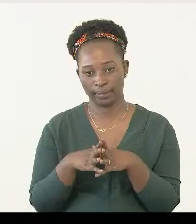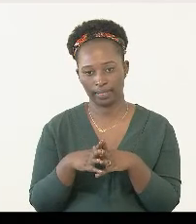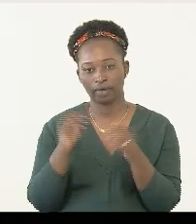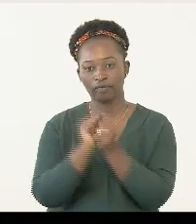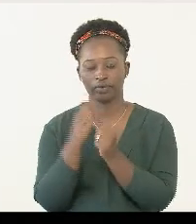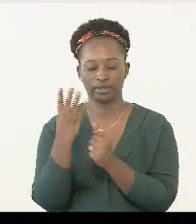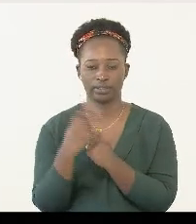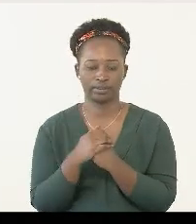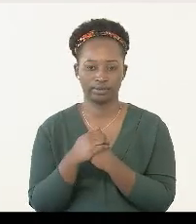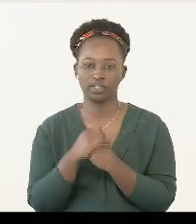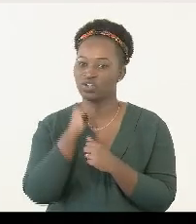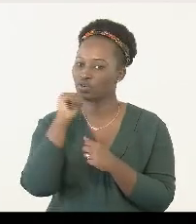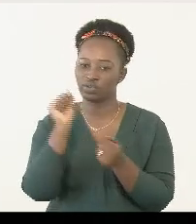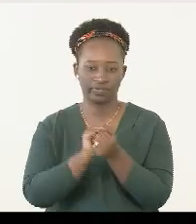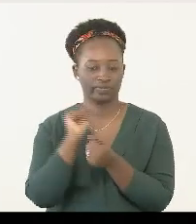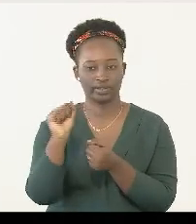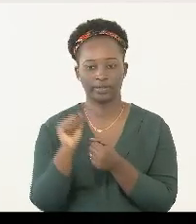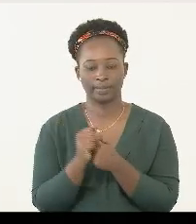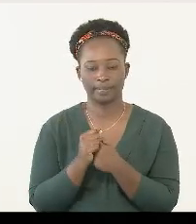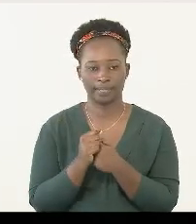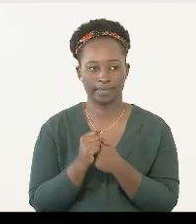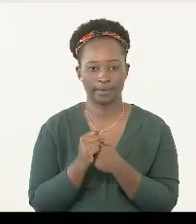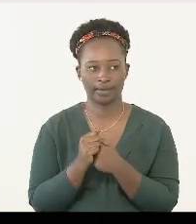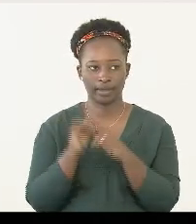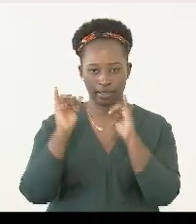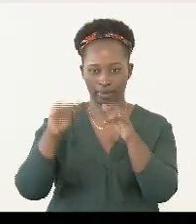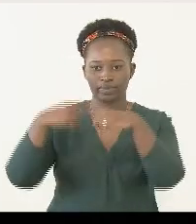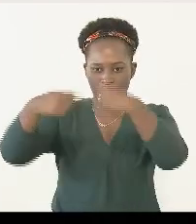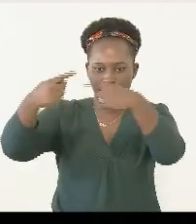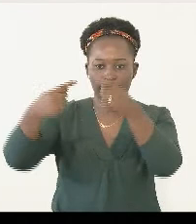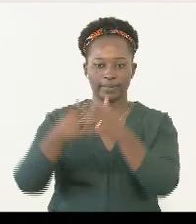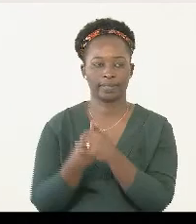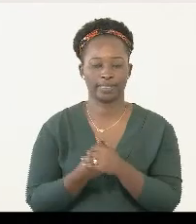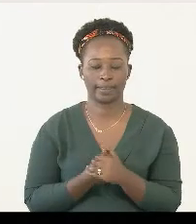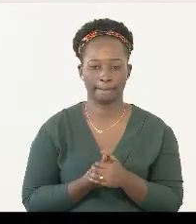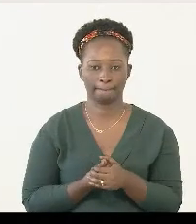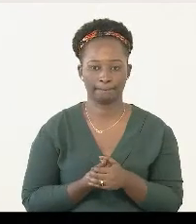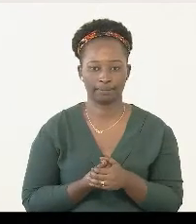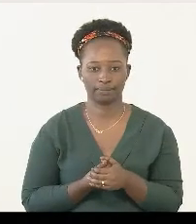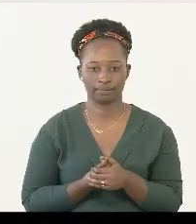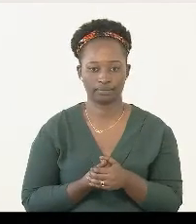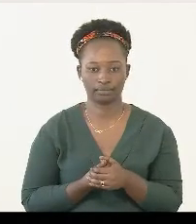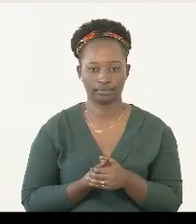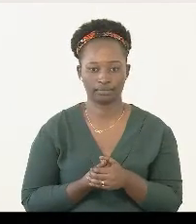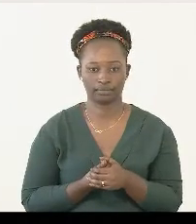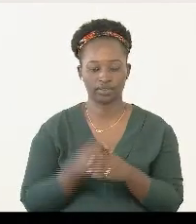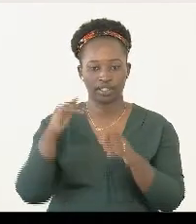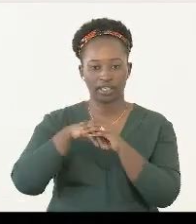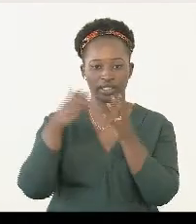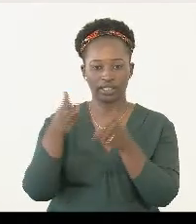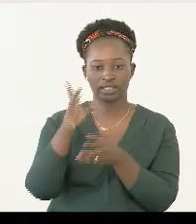14. No 15 to be able to go up, so it keeps a bit lighter. In this